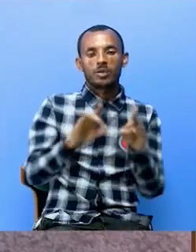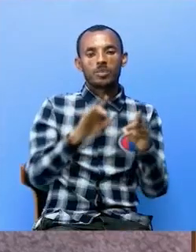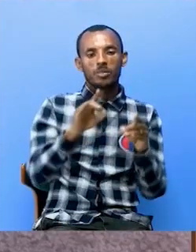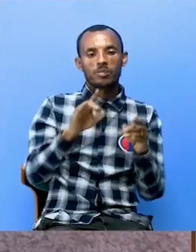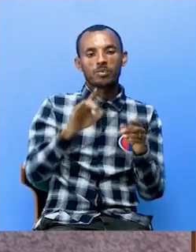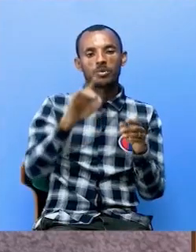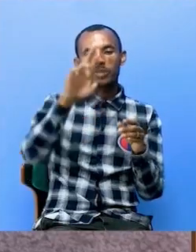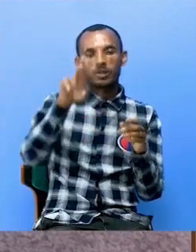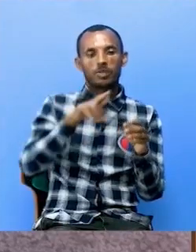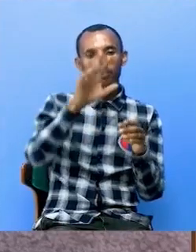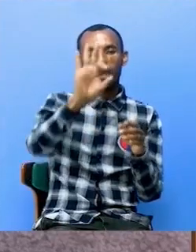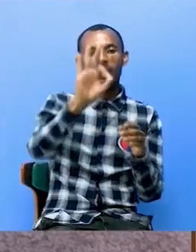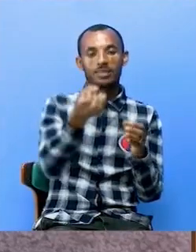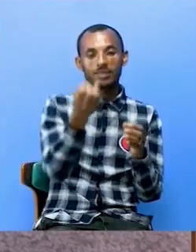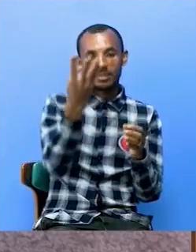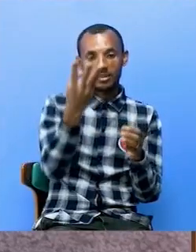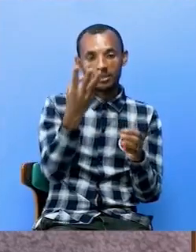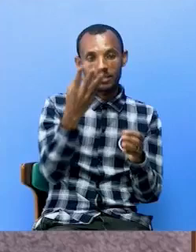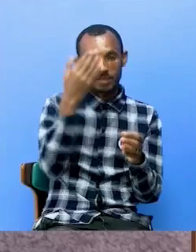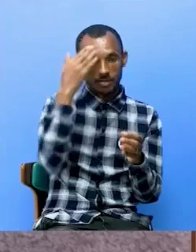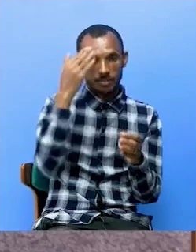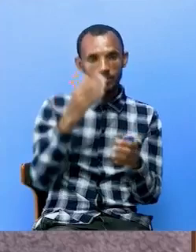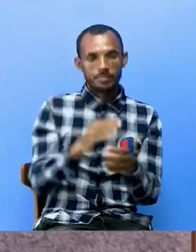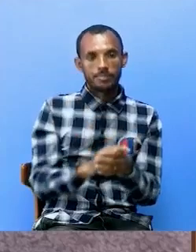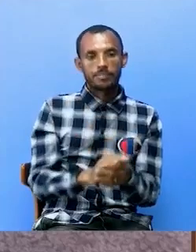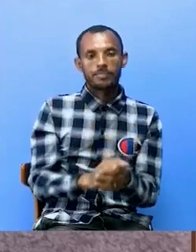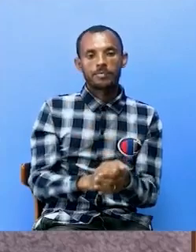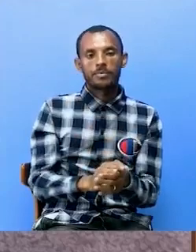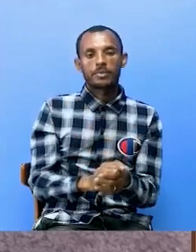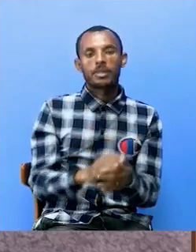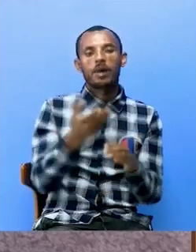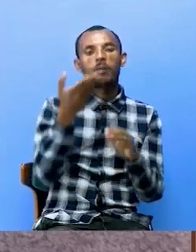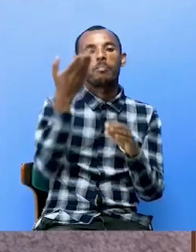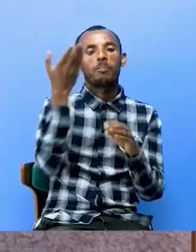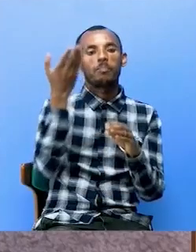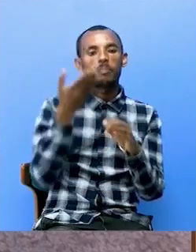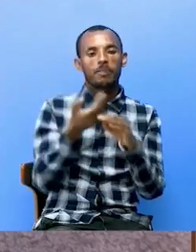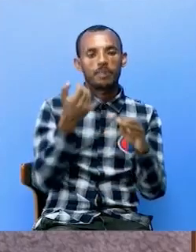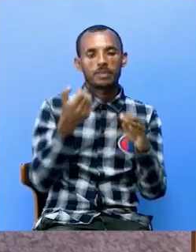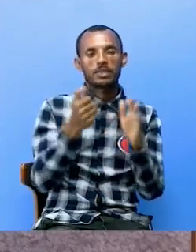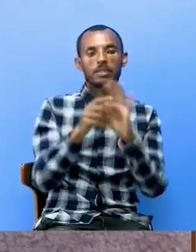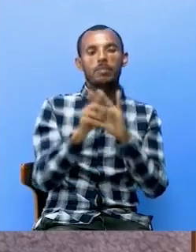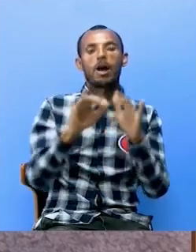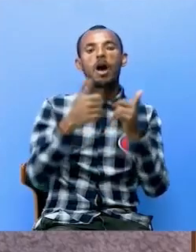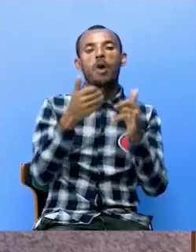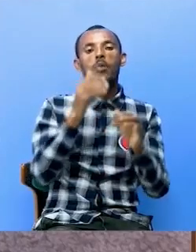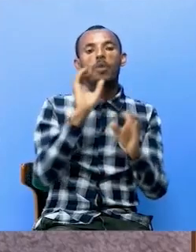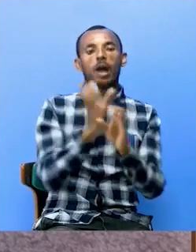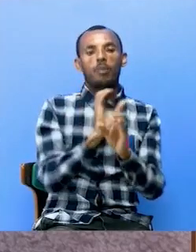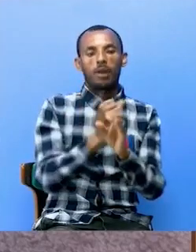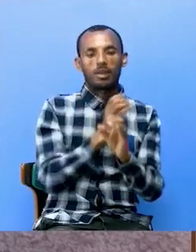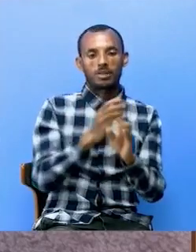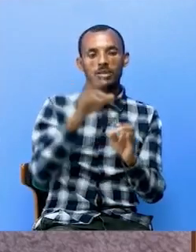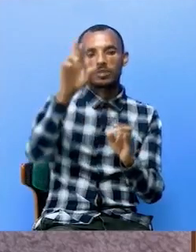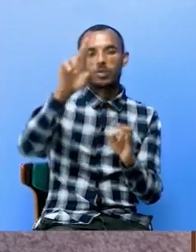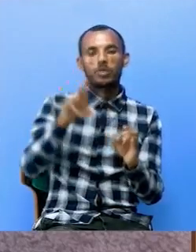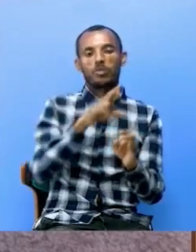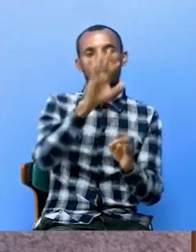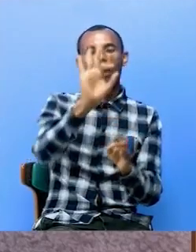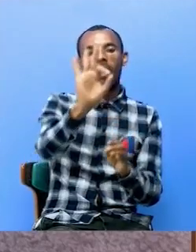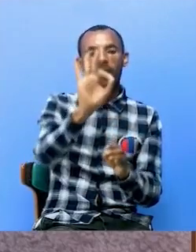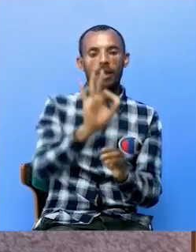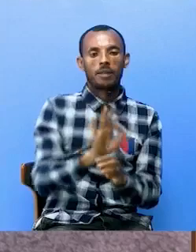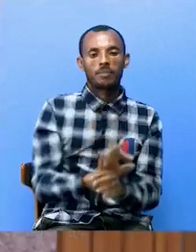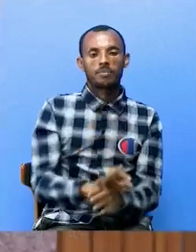square root of 9 is? In our previous example, I have shown you how you can calculate the square root